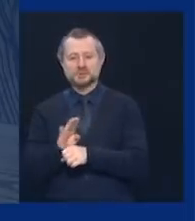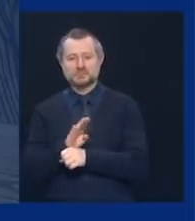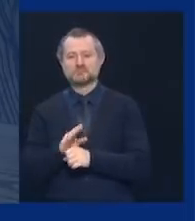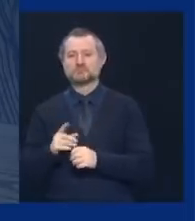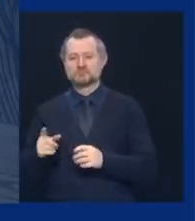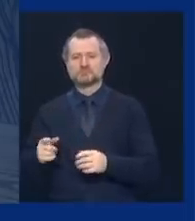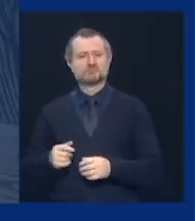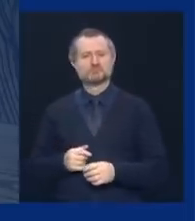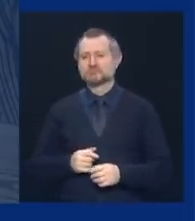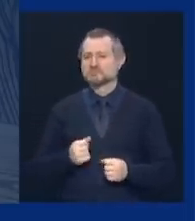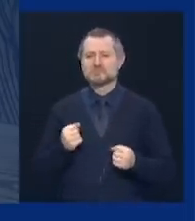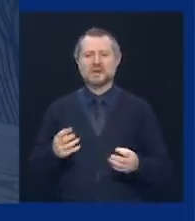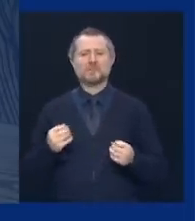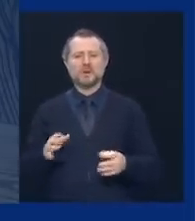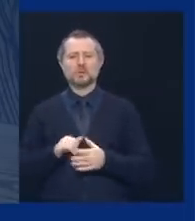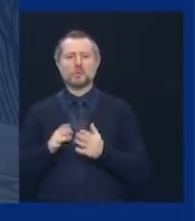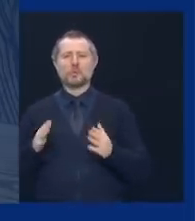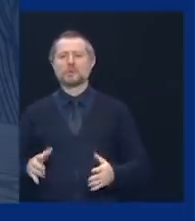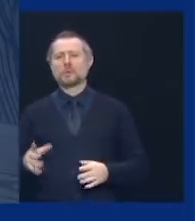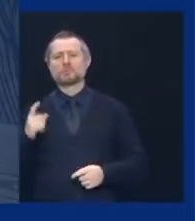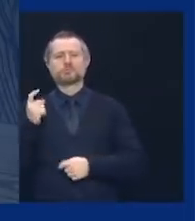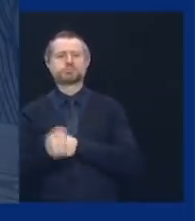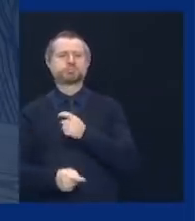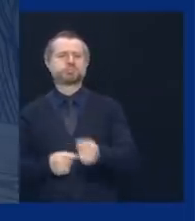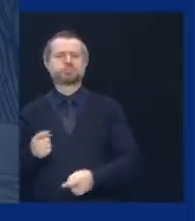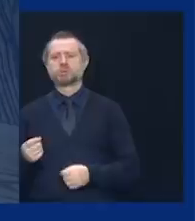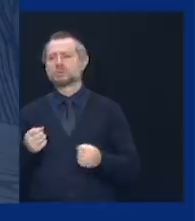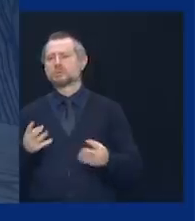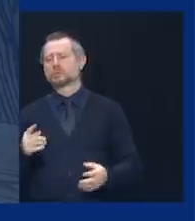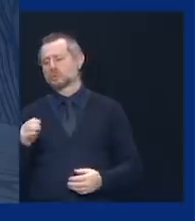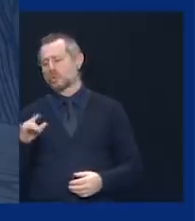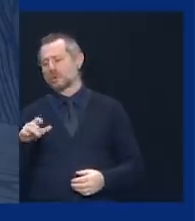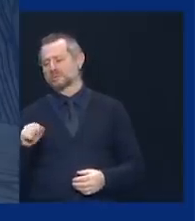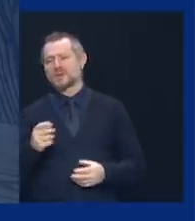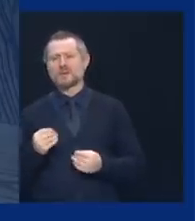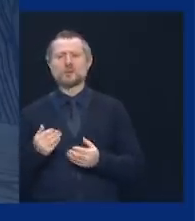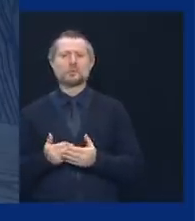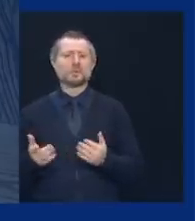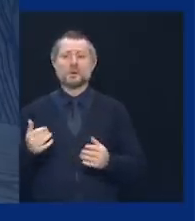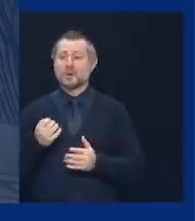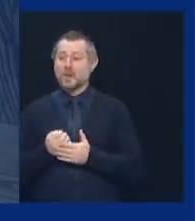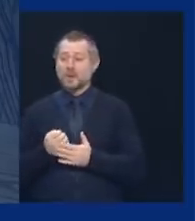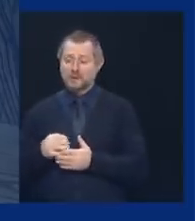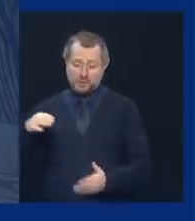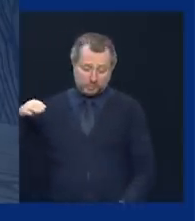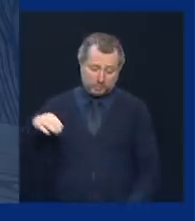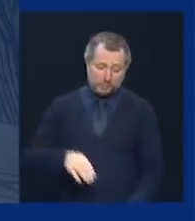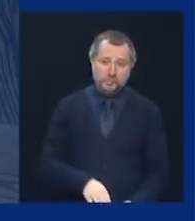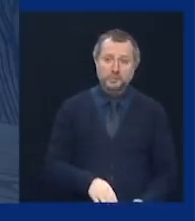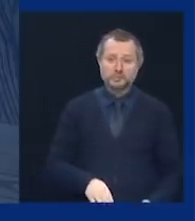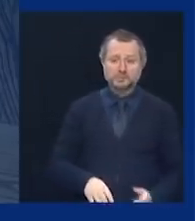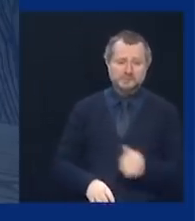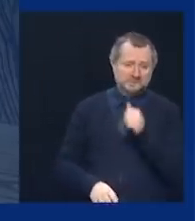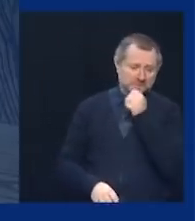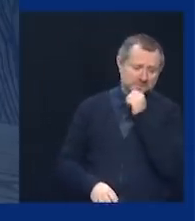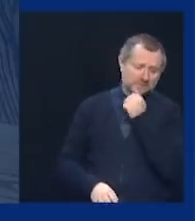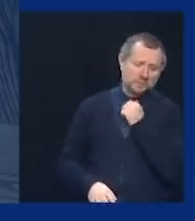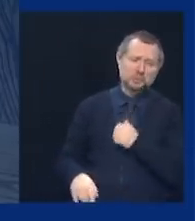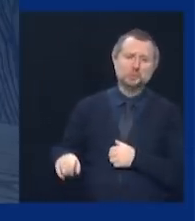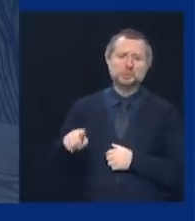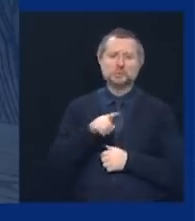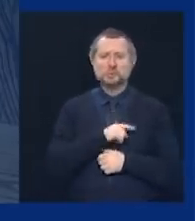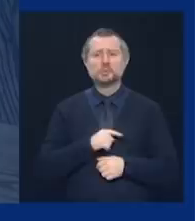Yorkers who donated toys. Even though the economy is terrible and everyone is suffering,